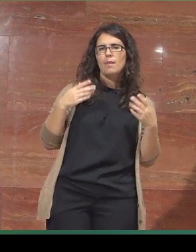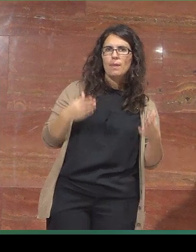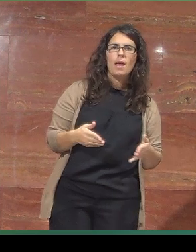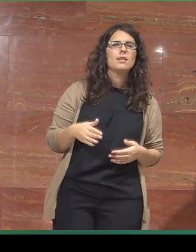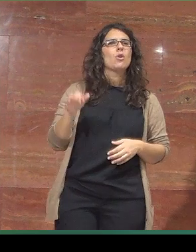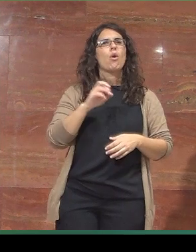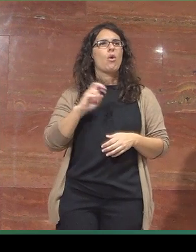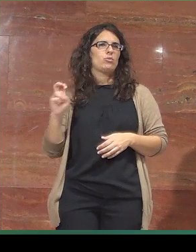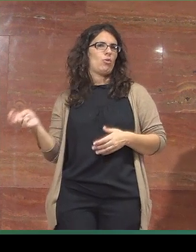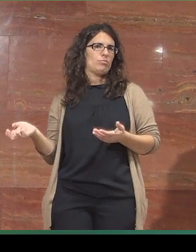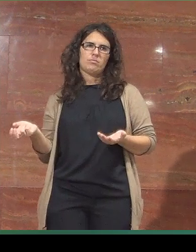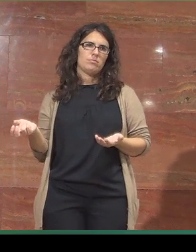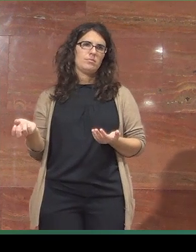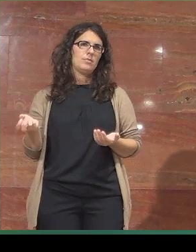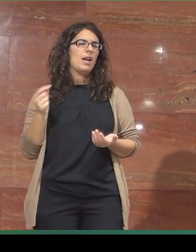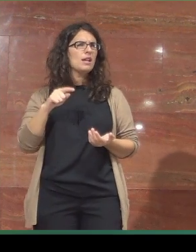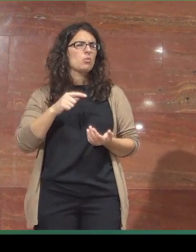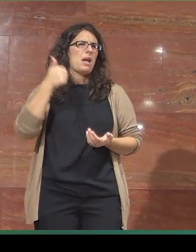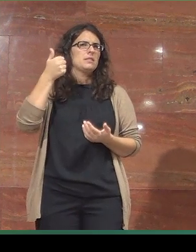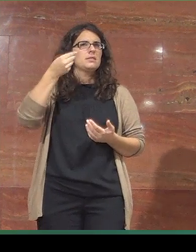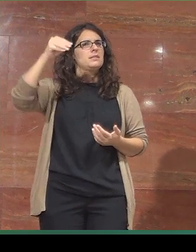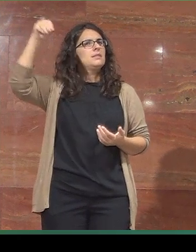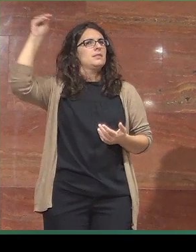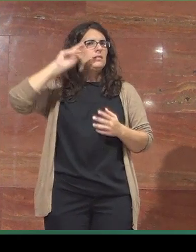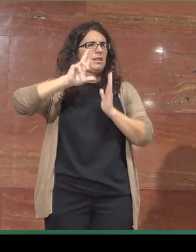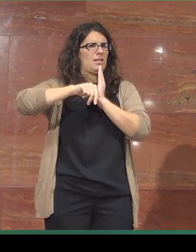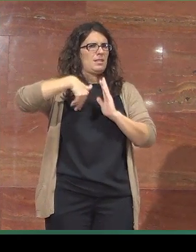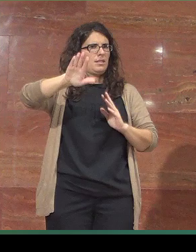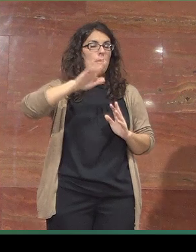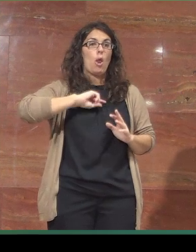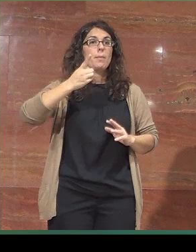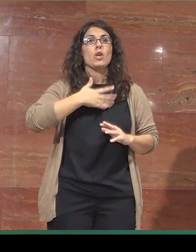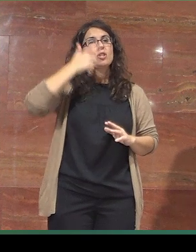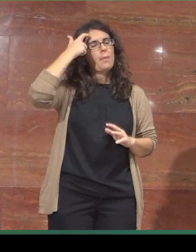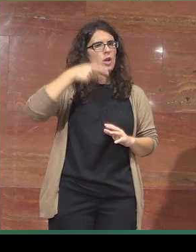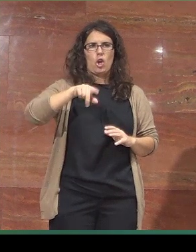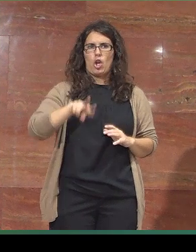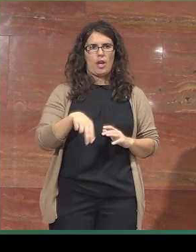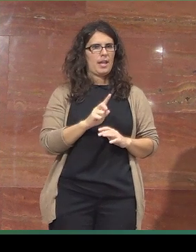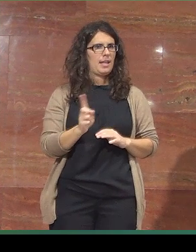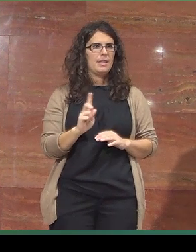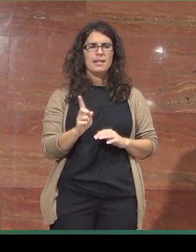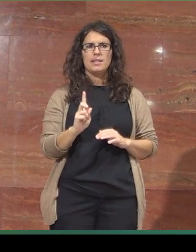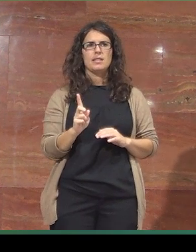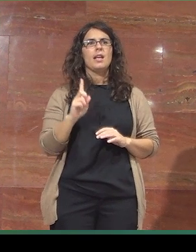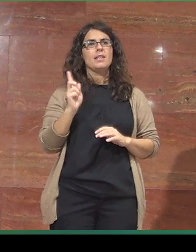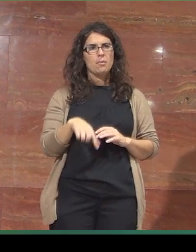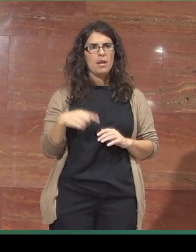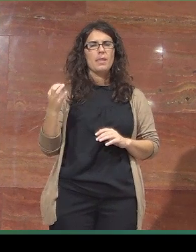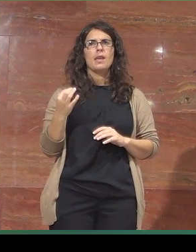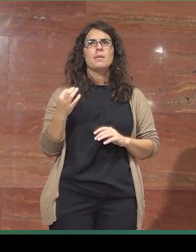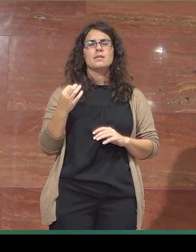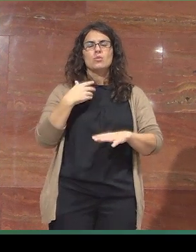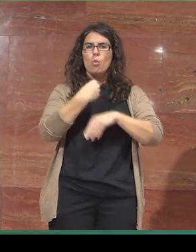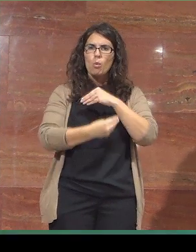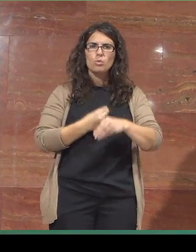are introduced and how they're placed, the size of the font, all of that should follow a hierarchy according to the need that you have